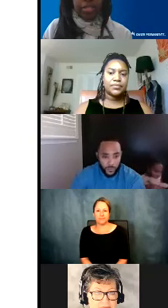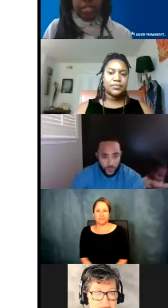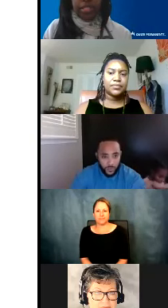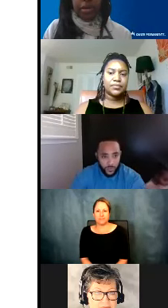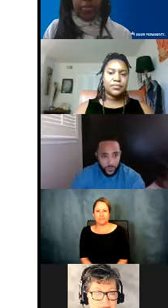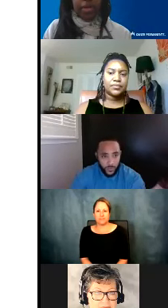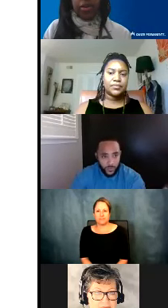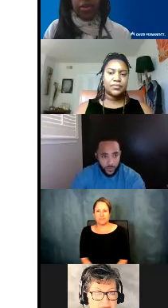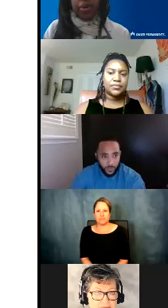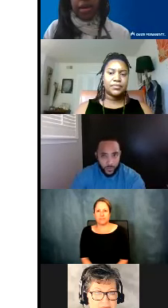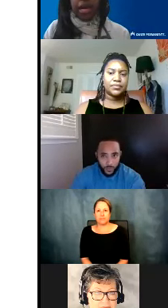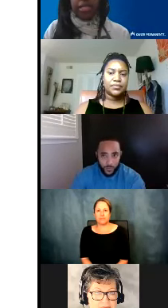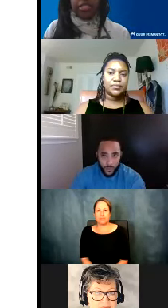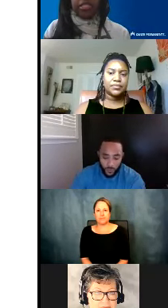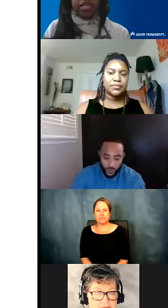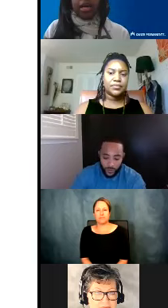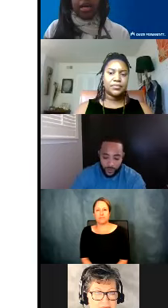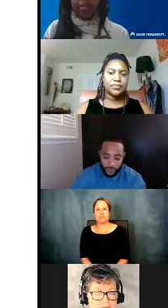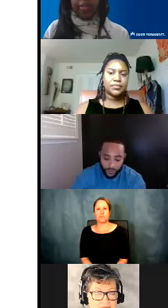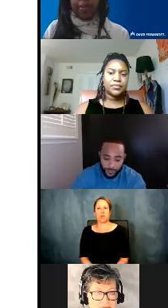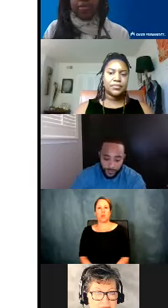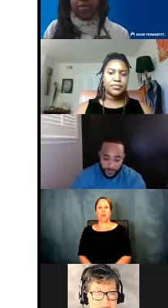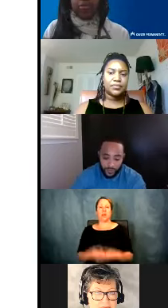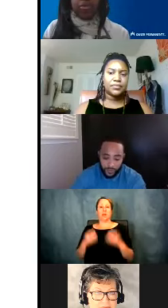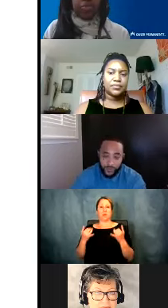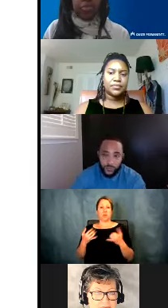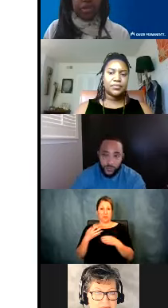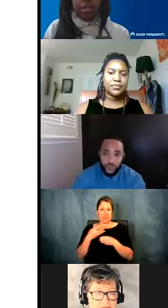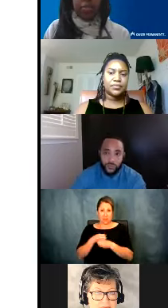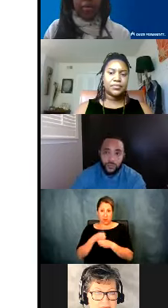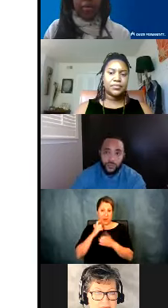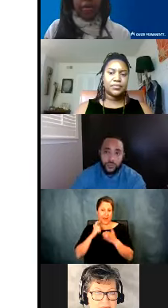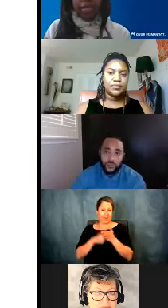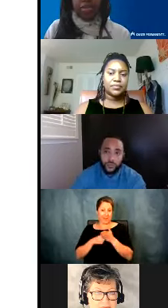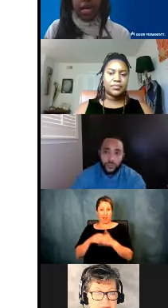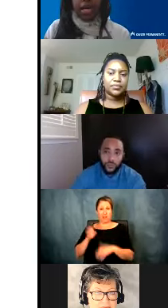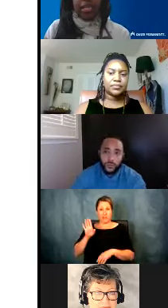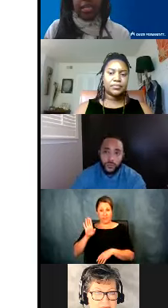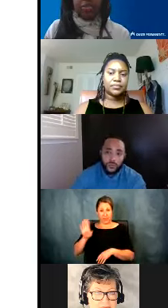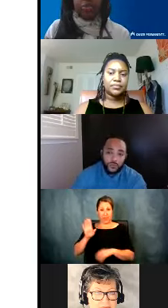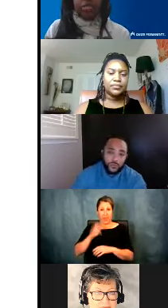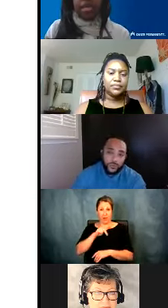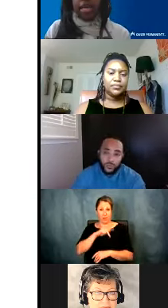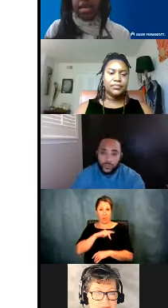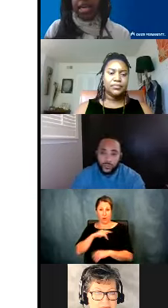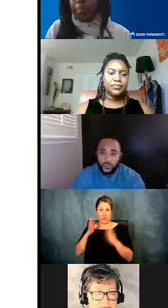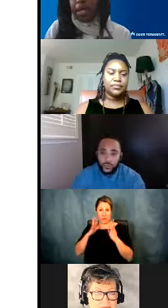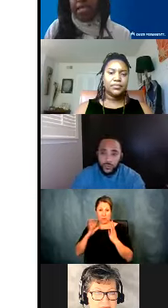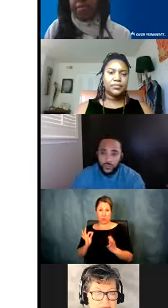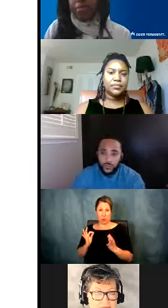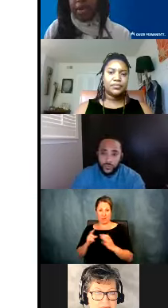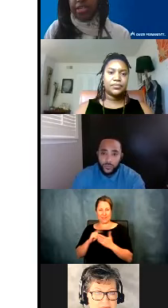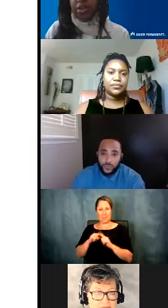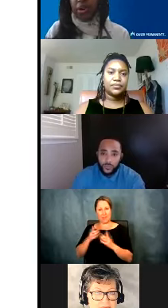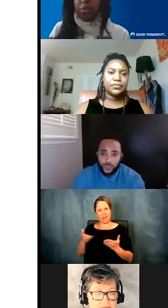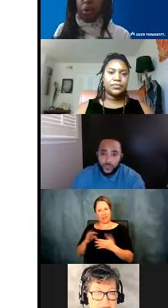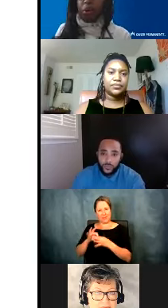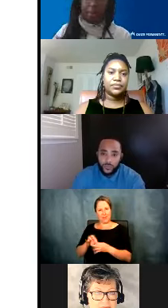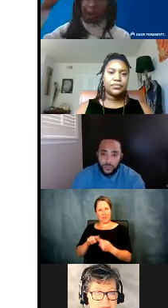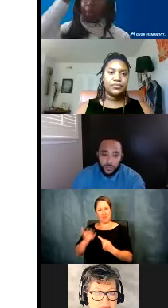So just in summary, acknowledging the personal choice, but we talked about how things are tied to that choice. Keeping lines of